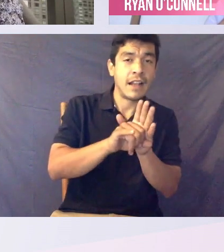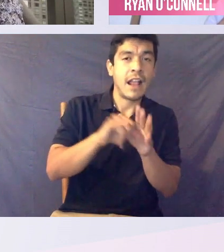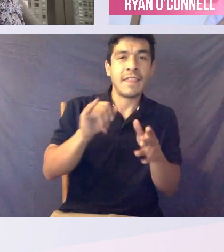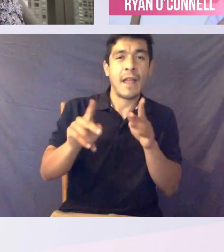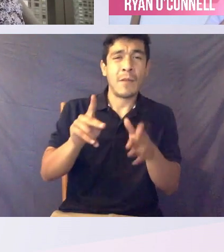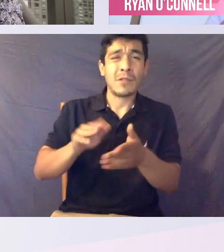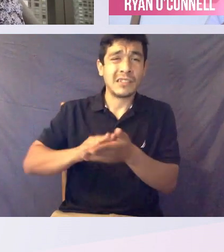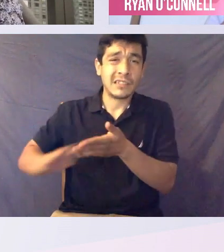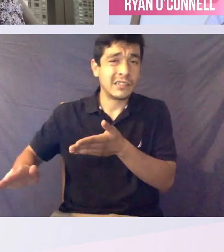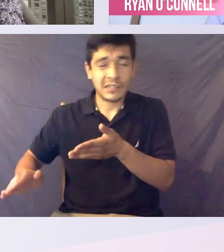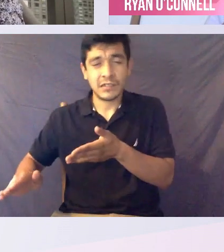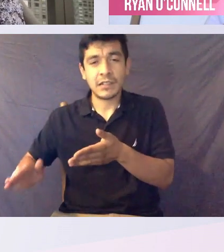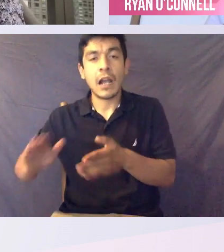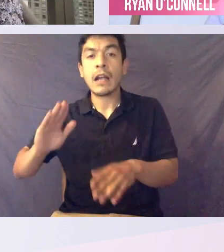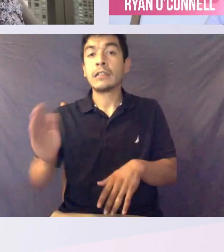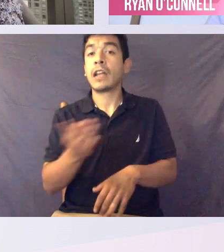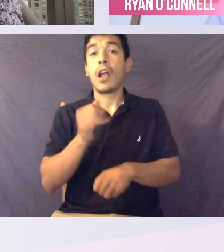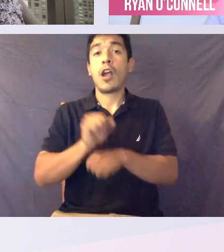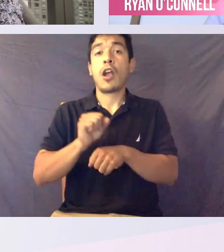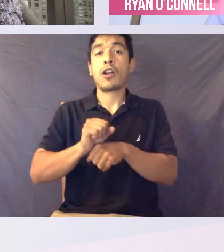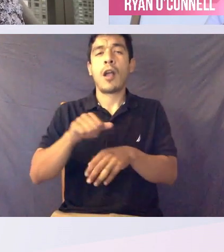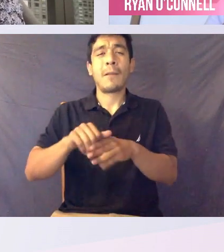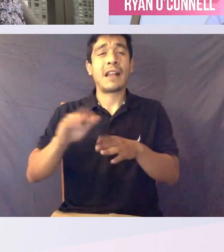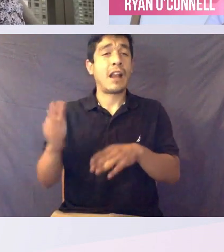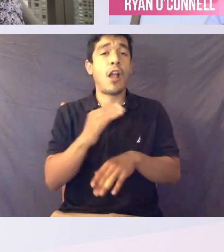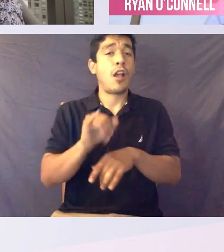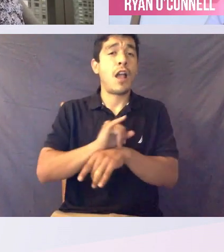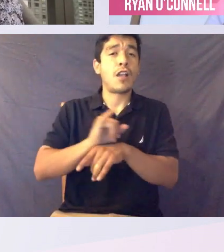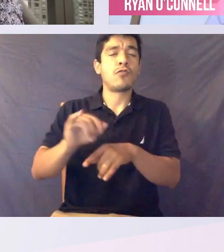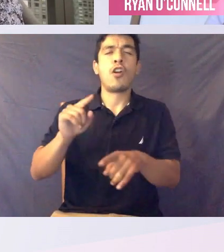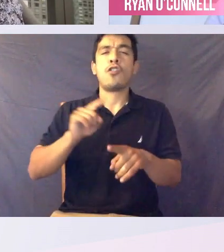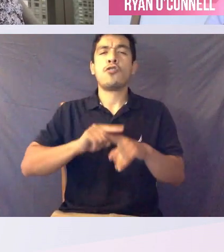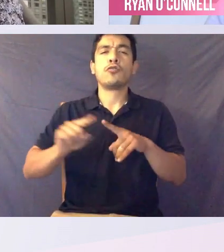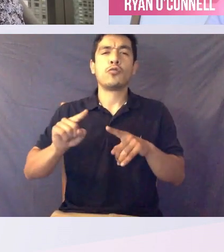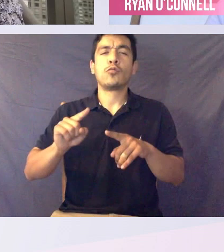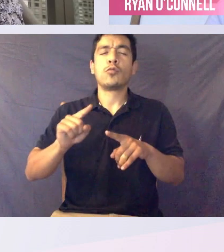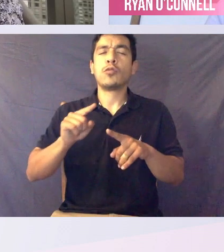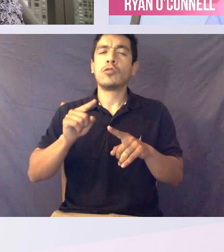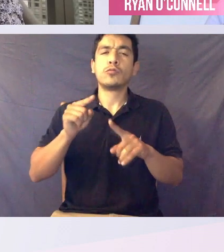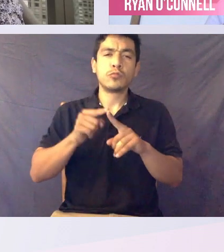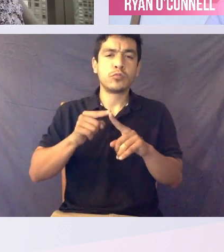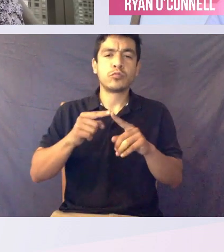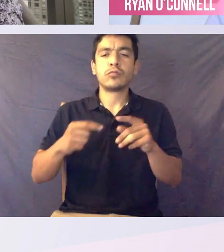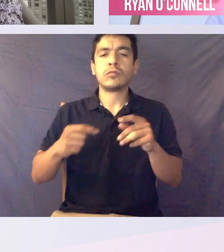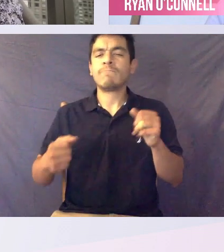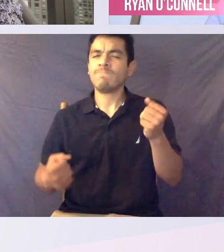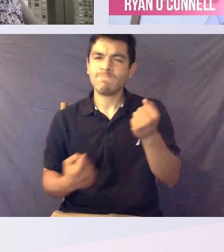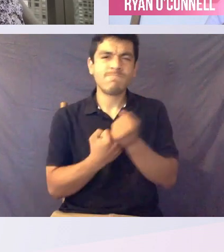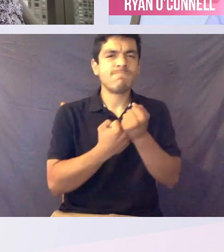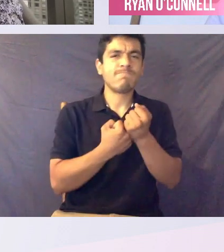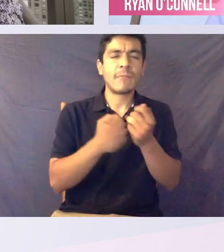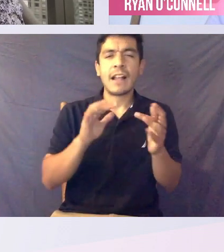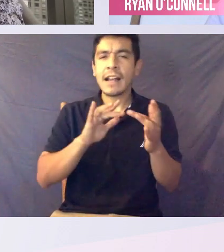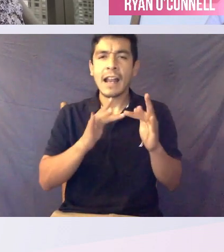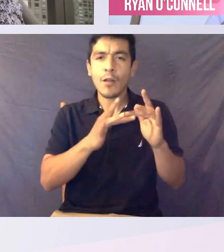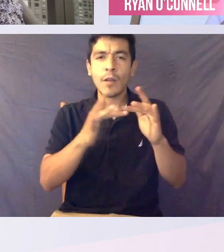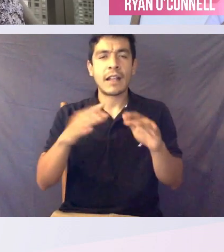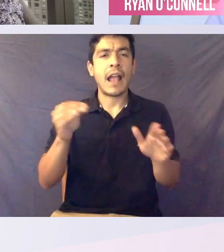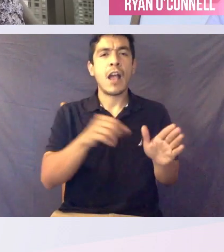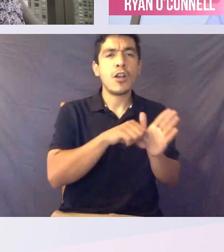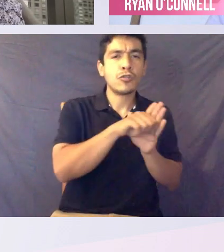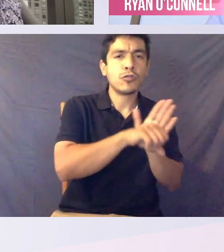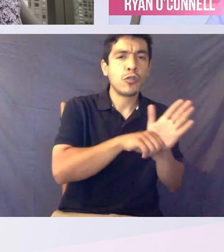this industry to push networks and executives and studios to realize that our content isn't